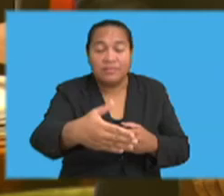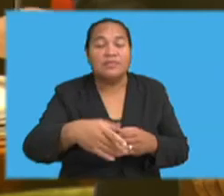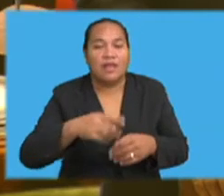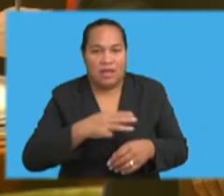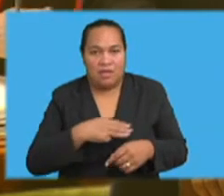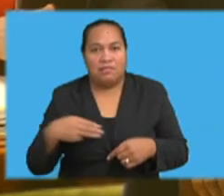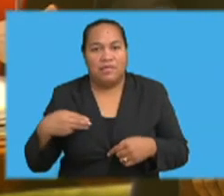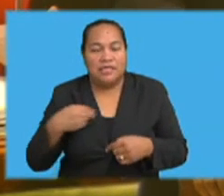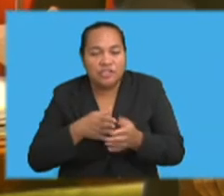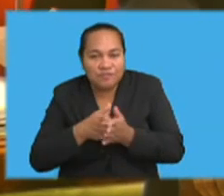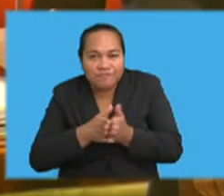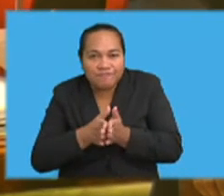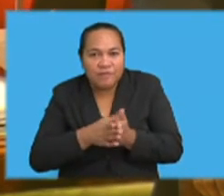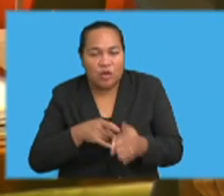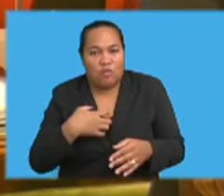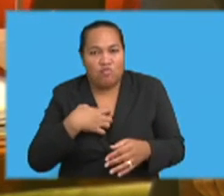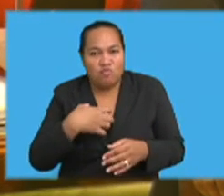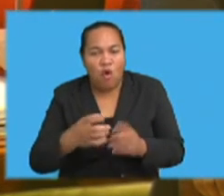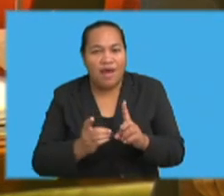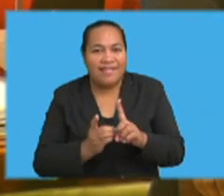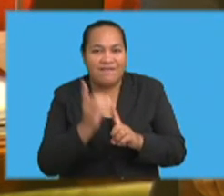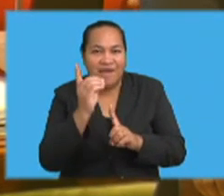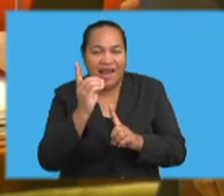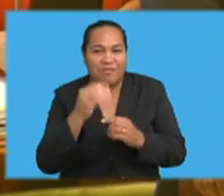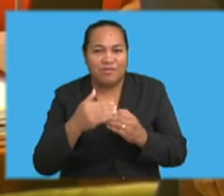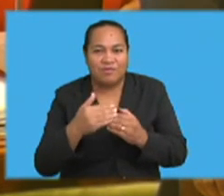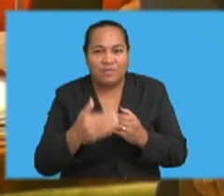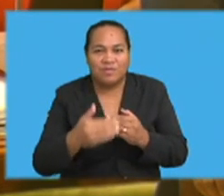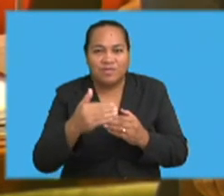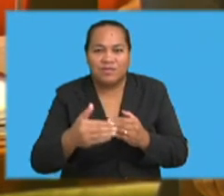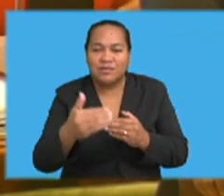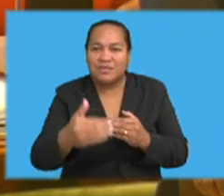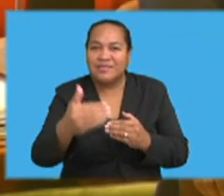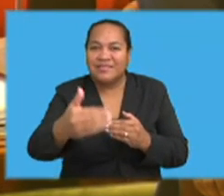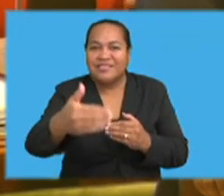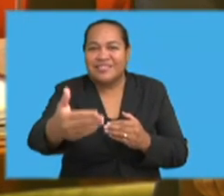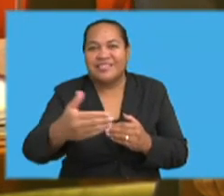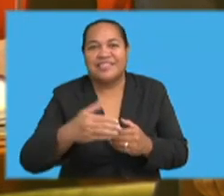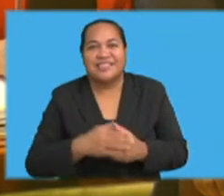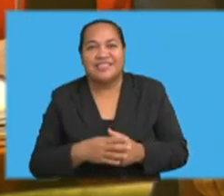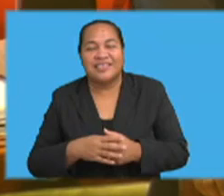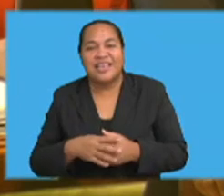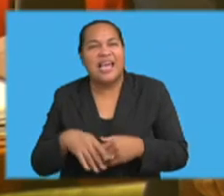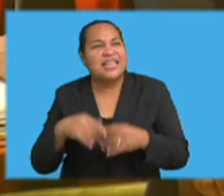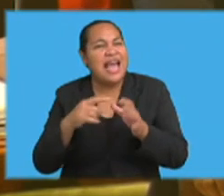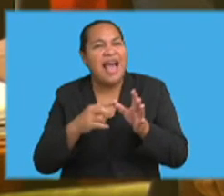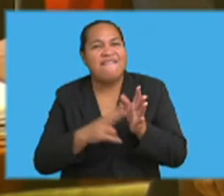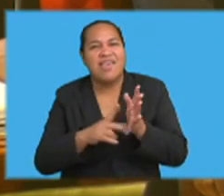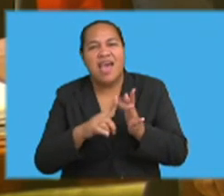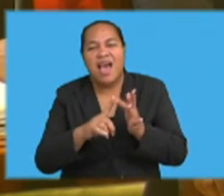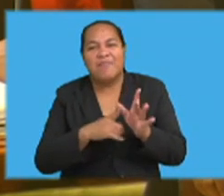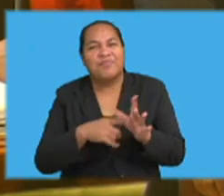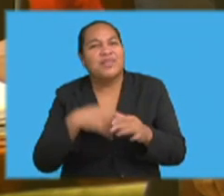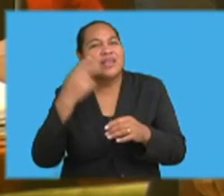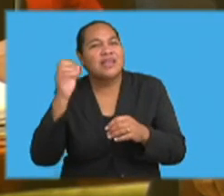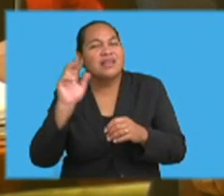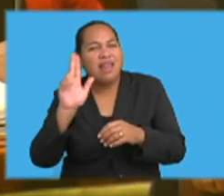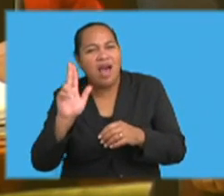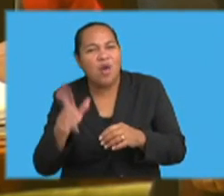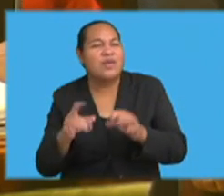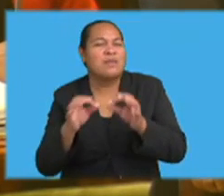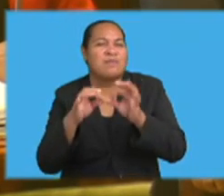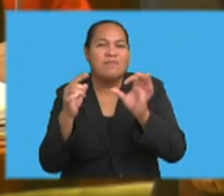more groundwater development, and I'll name the areas as such: Avia in Vanuambalavu, Benai in